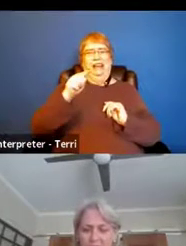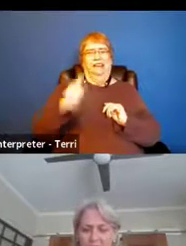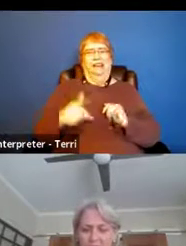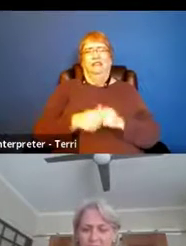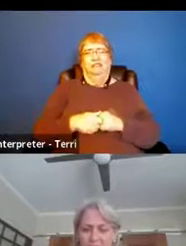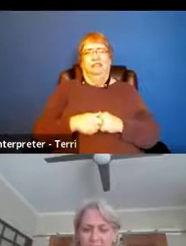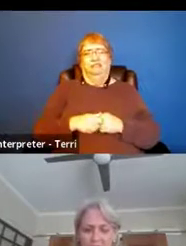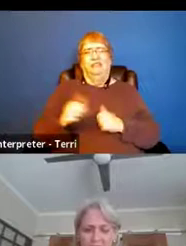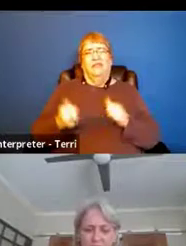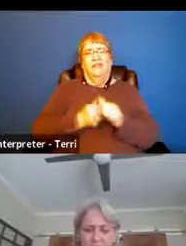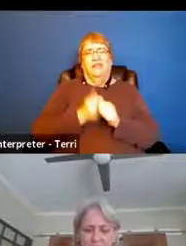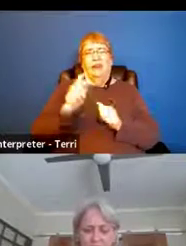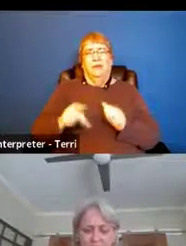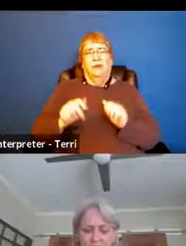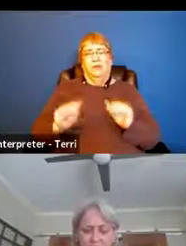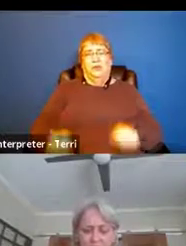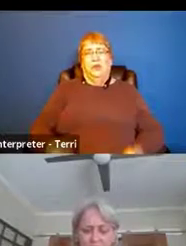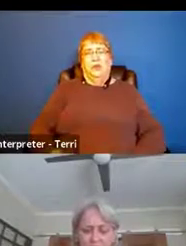follow-up.